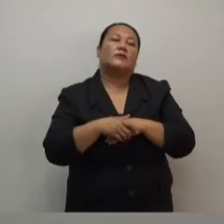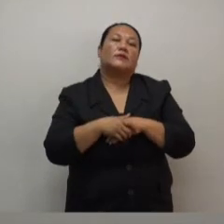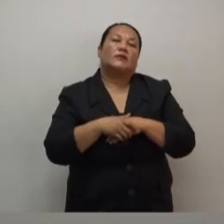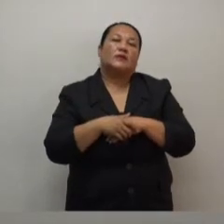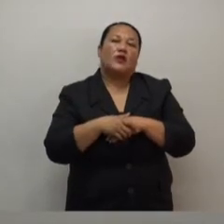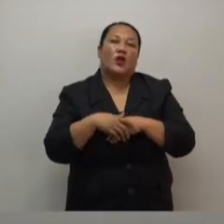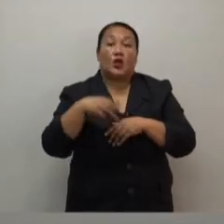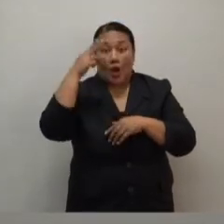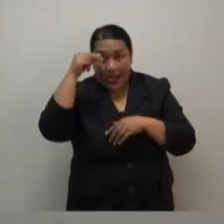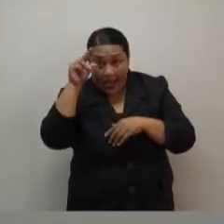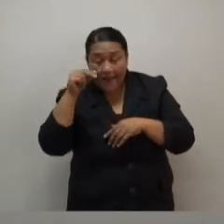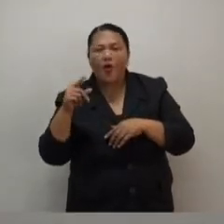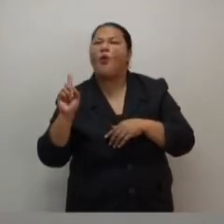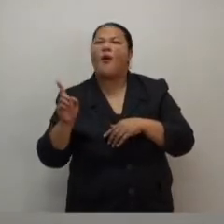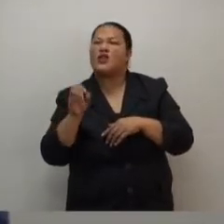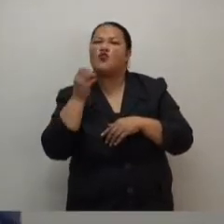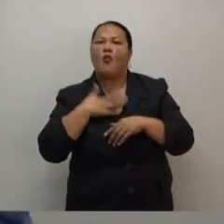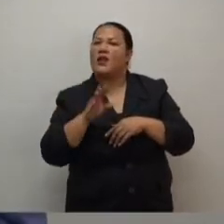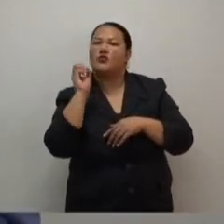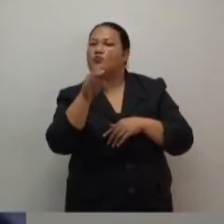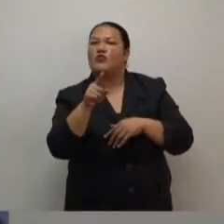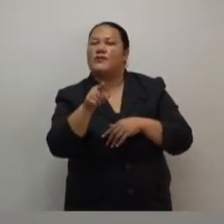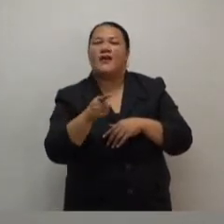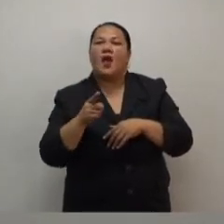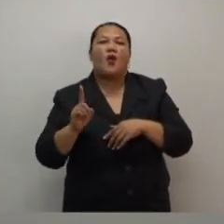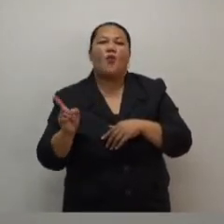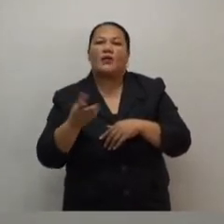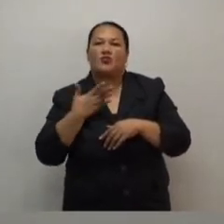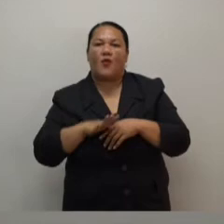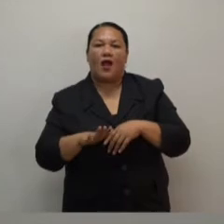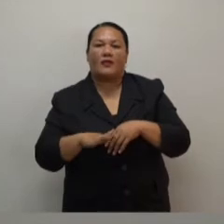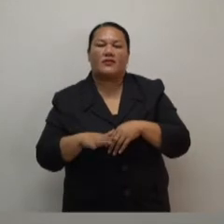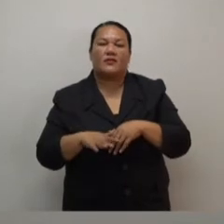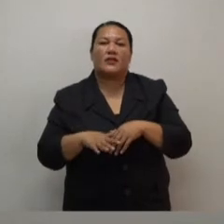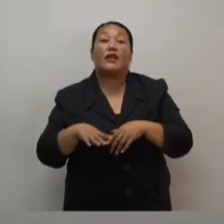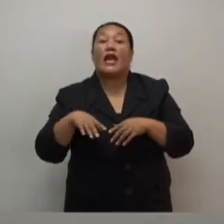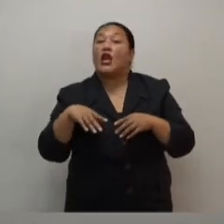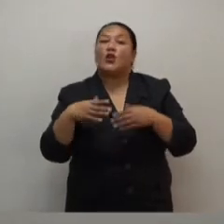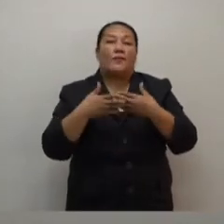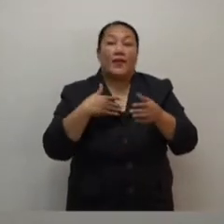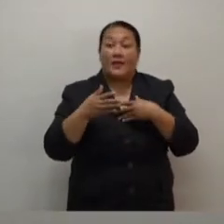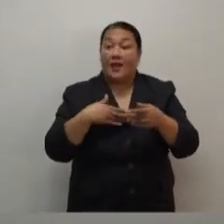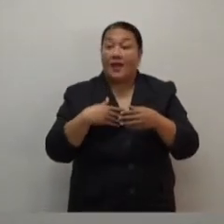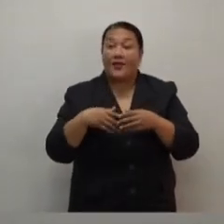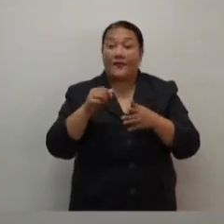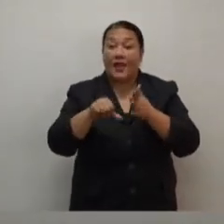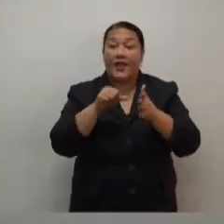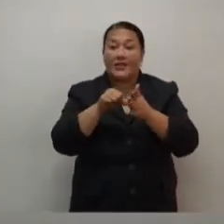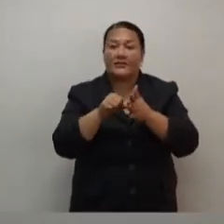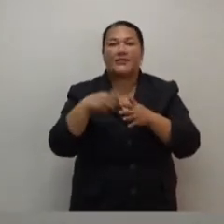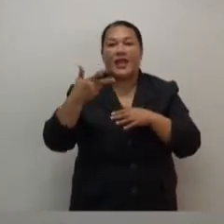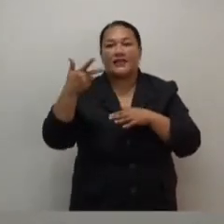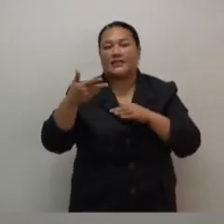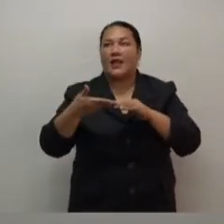entire name or just the surname, depending on what they want to do. As long as you're 18 years and over, you can go and do that independently of anybody else.